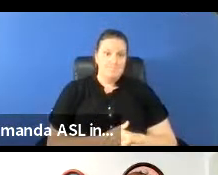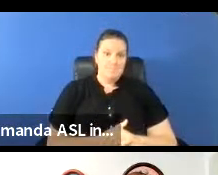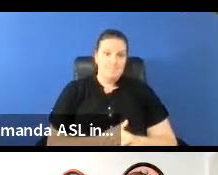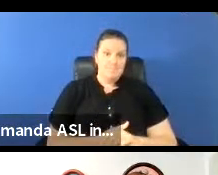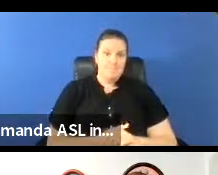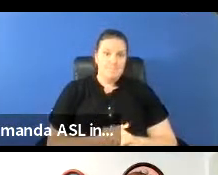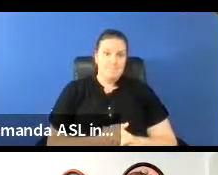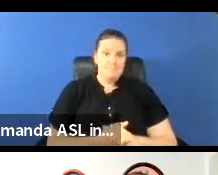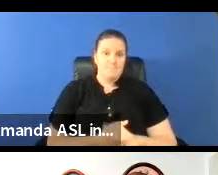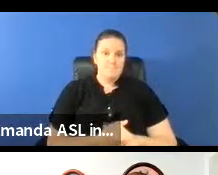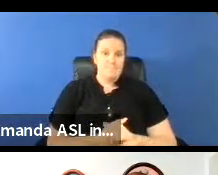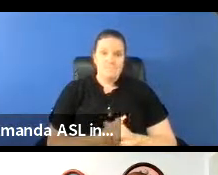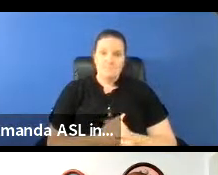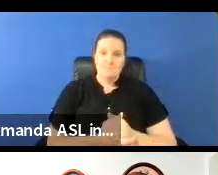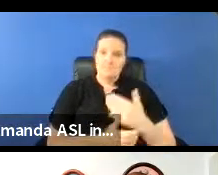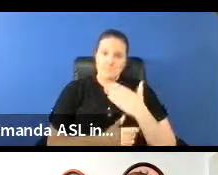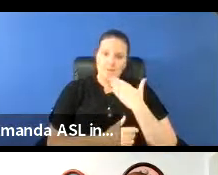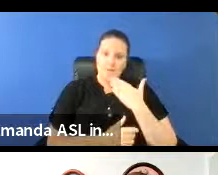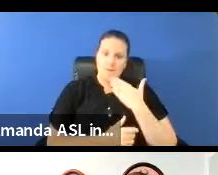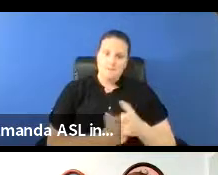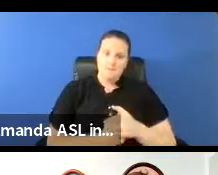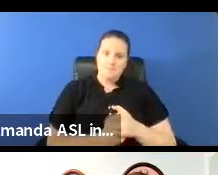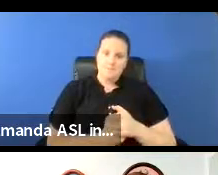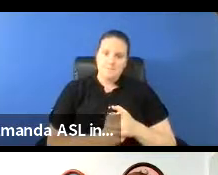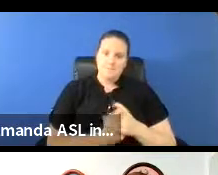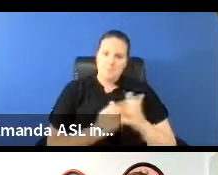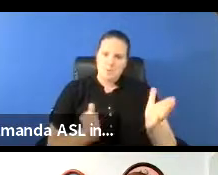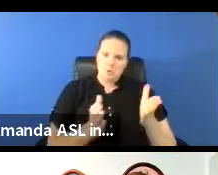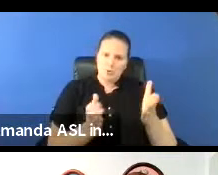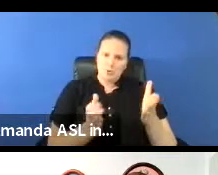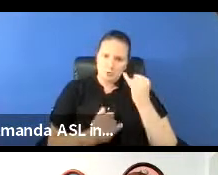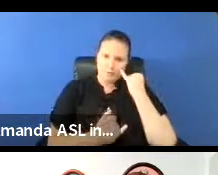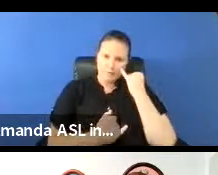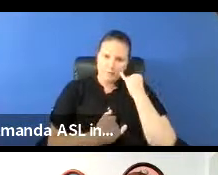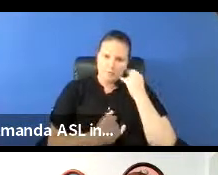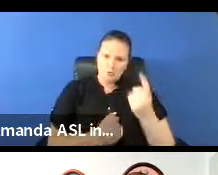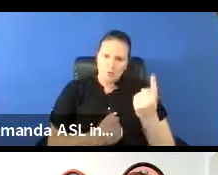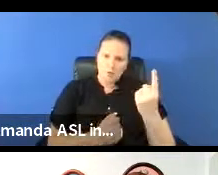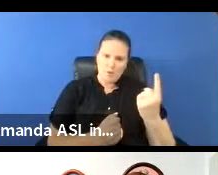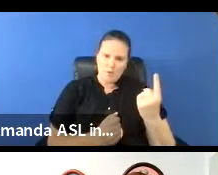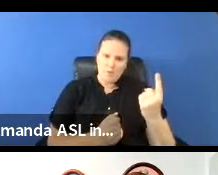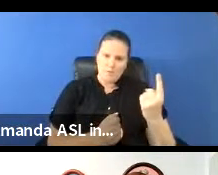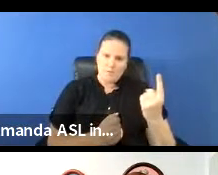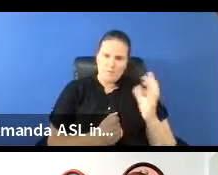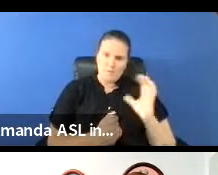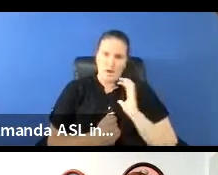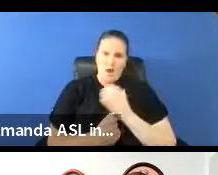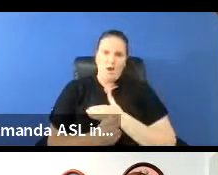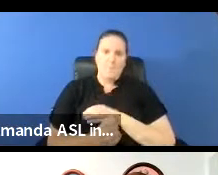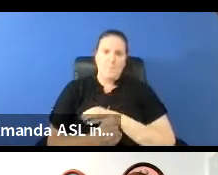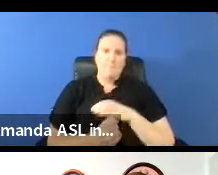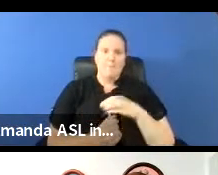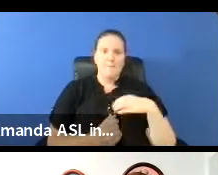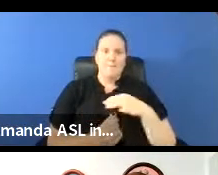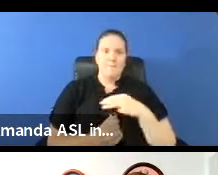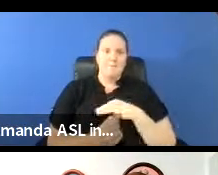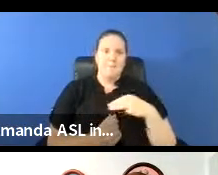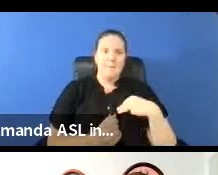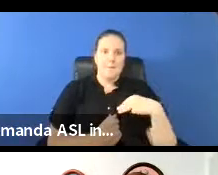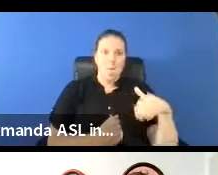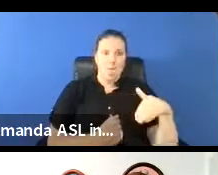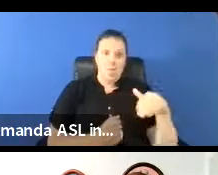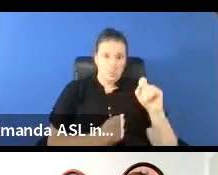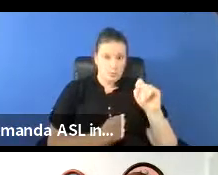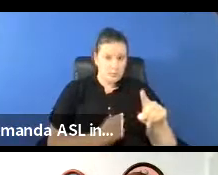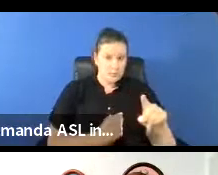Thank you. And I do want to encourage, if you're one of our committee members that hasn't made a question